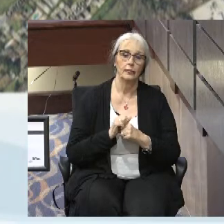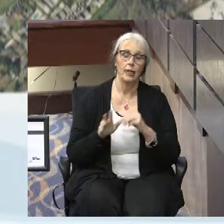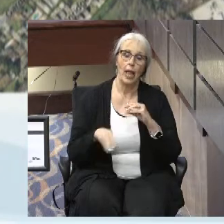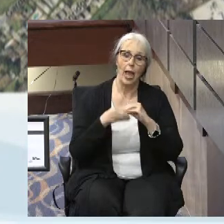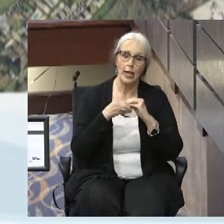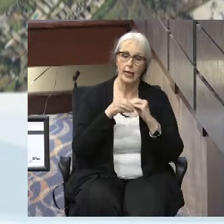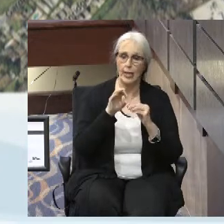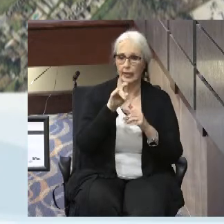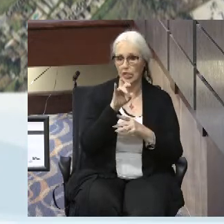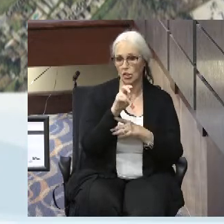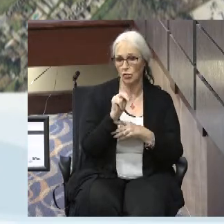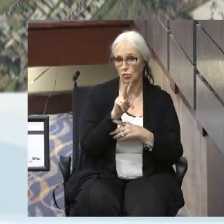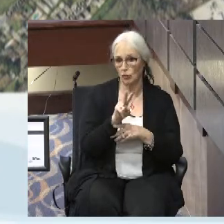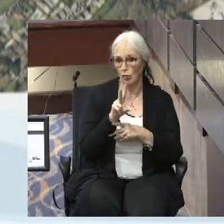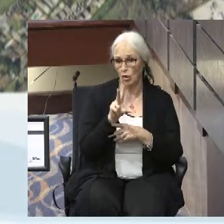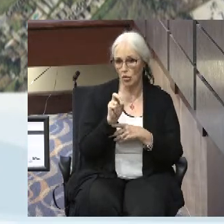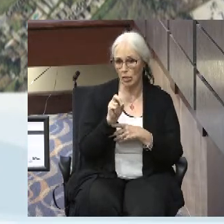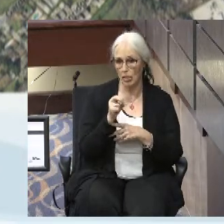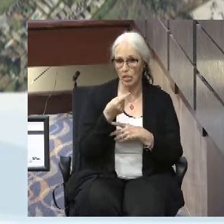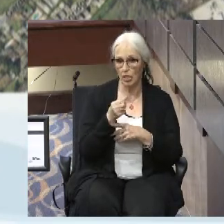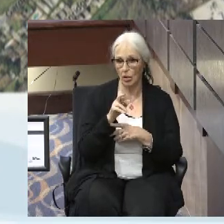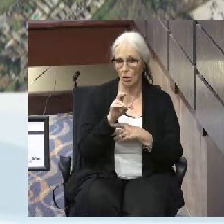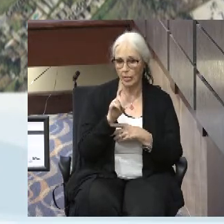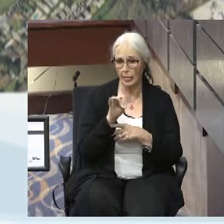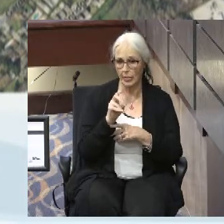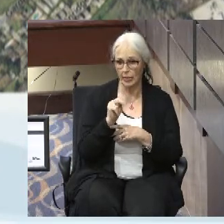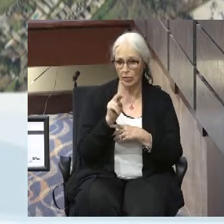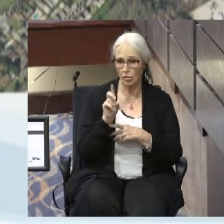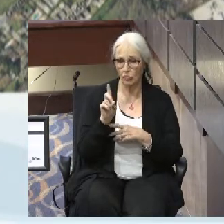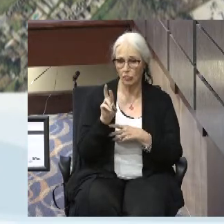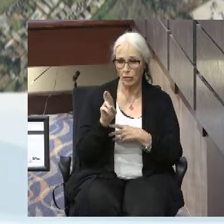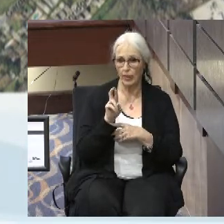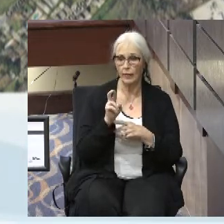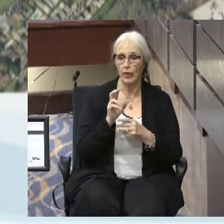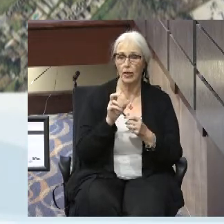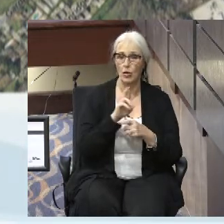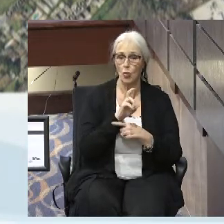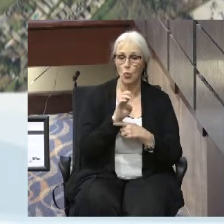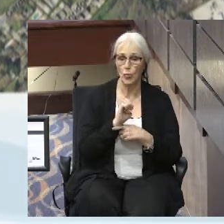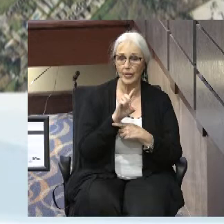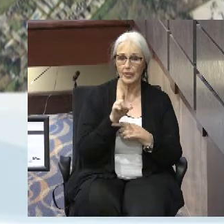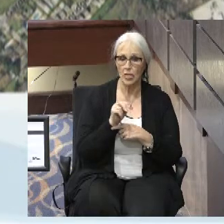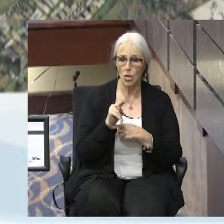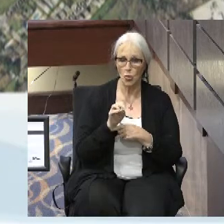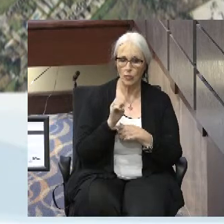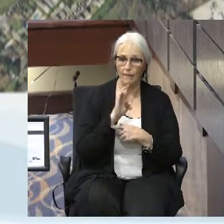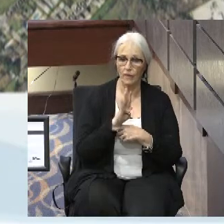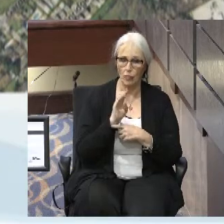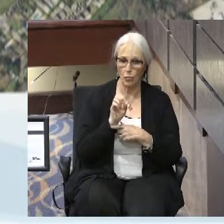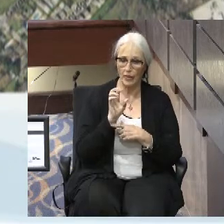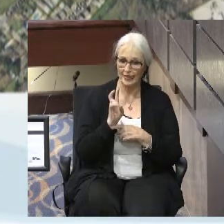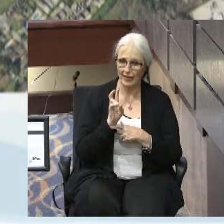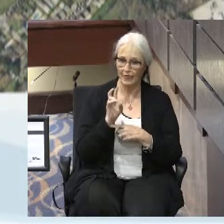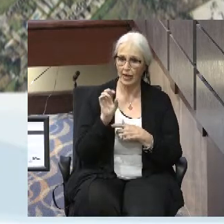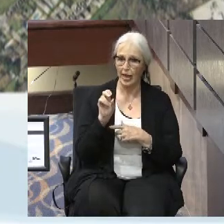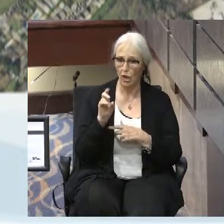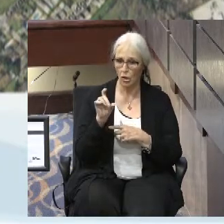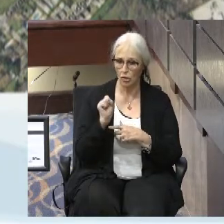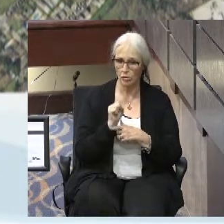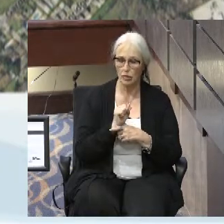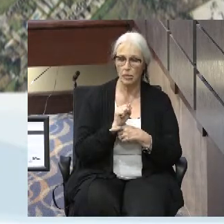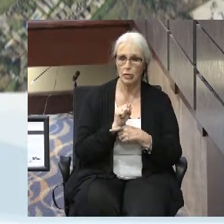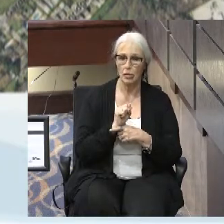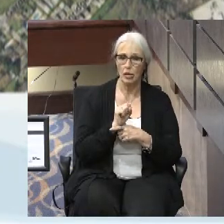as 230 Garden Drive. And 2, to rezone the approximate 0.647 acres of property from R1B